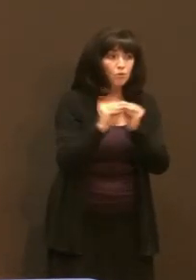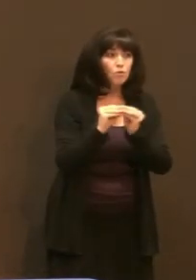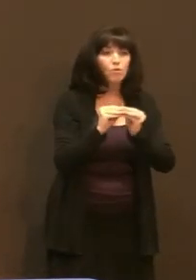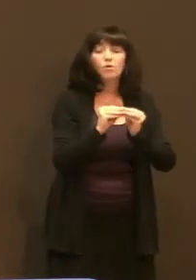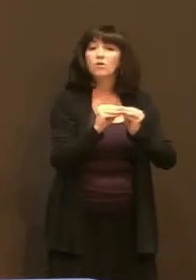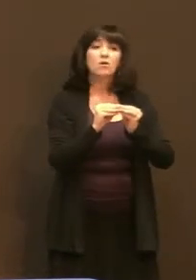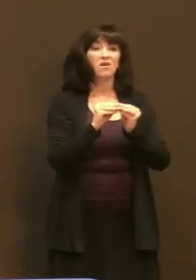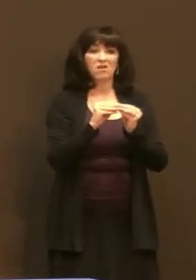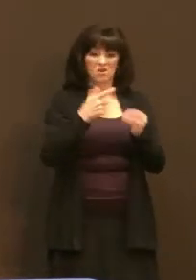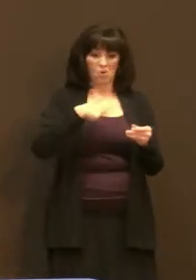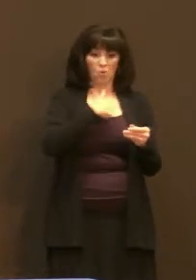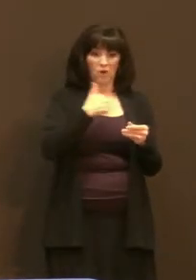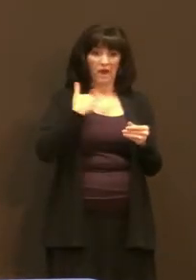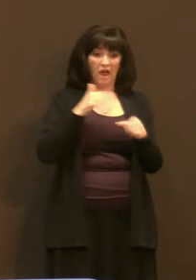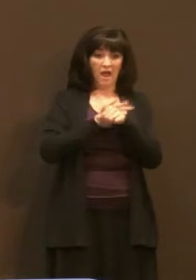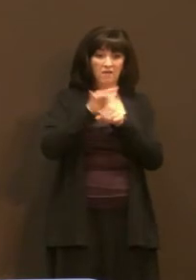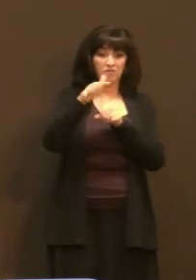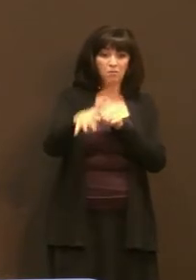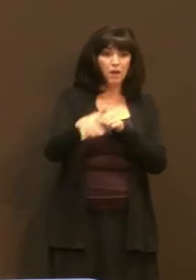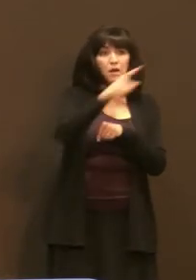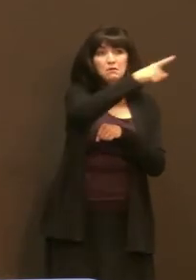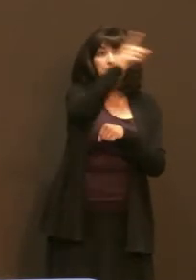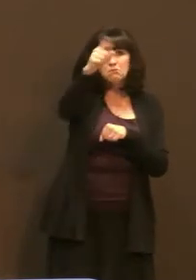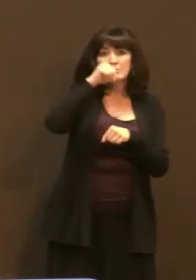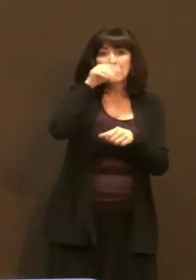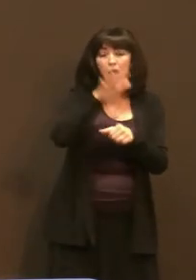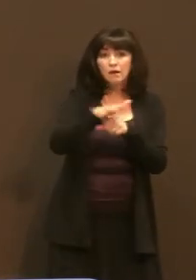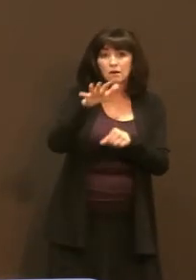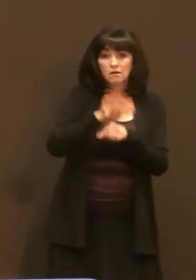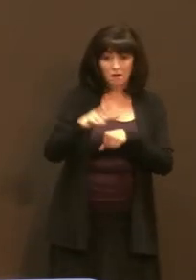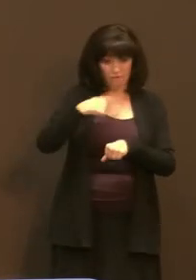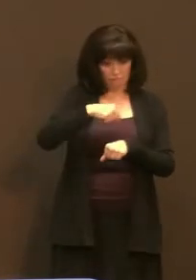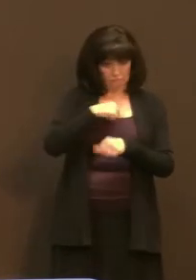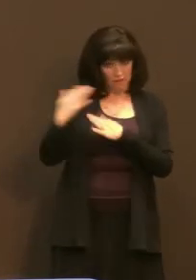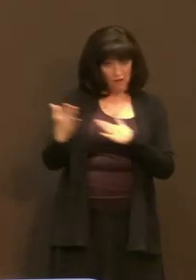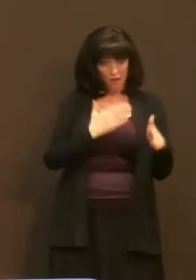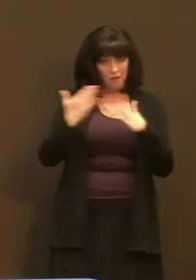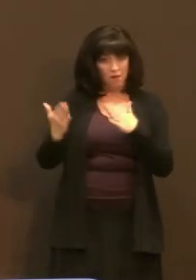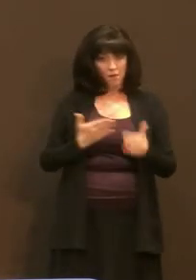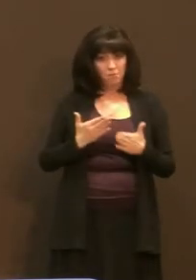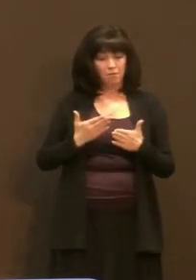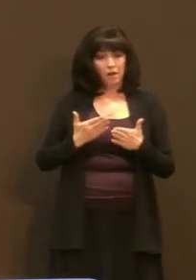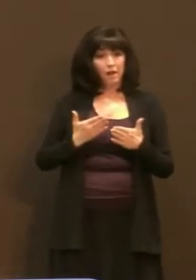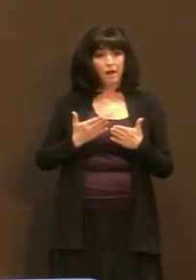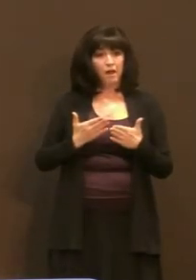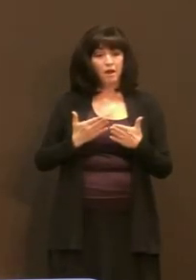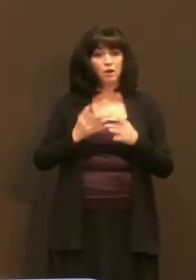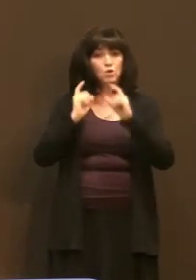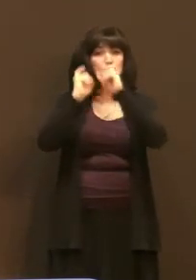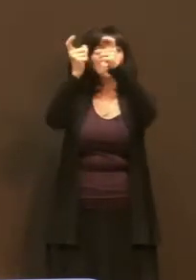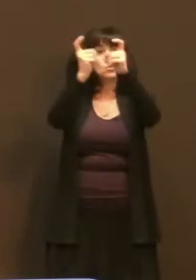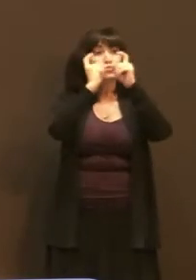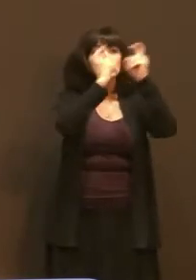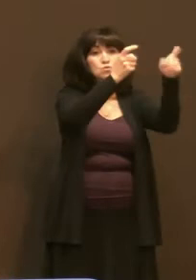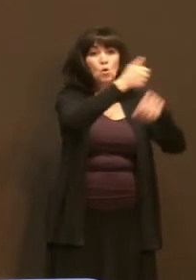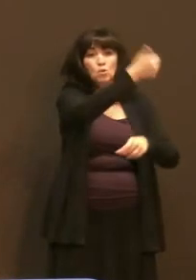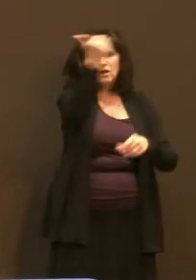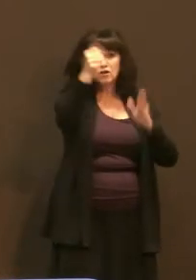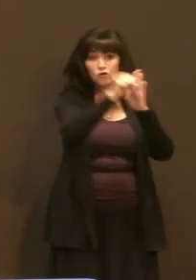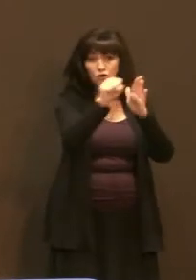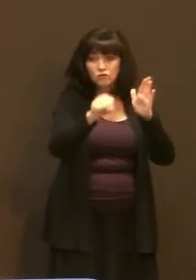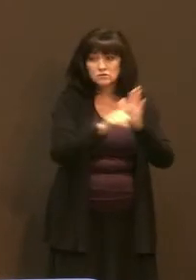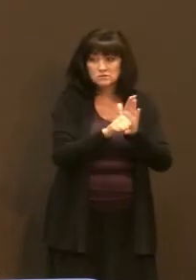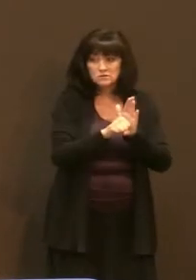other states that need them? I know California did that. Is there any thought on what the future ventilators will be here? So we're certainly not looking